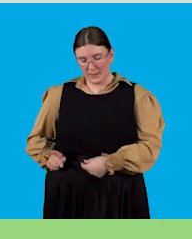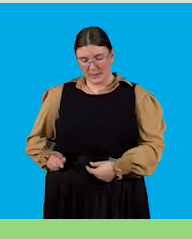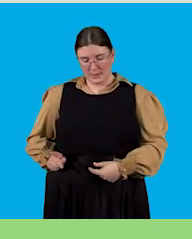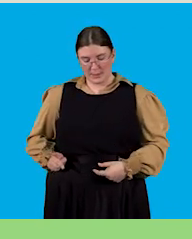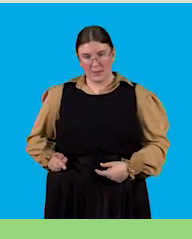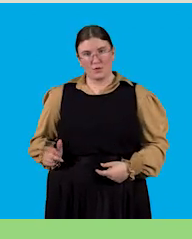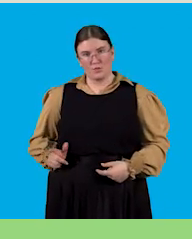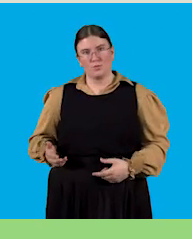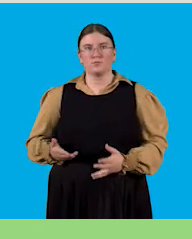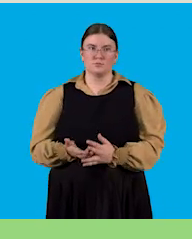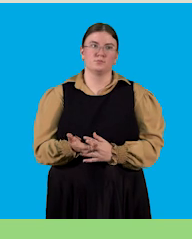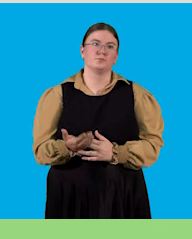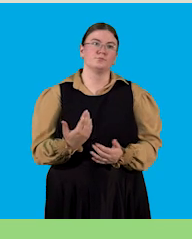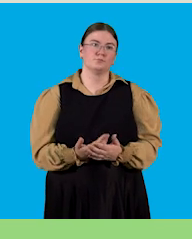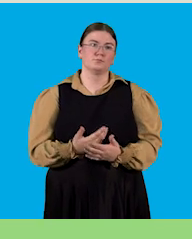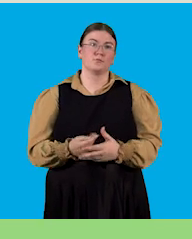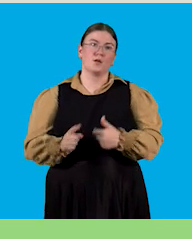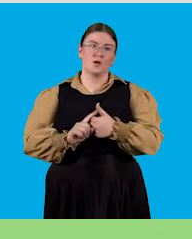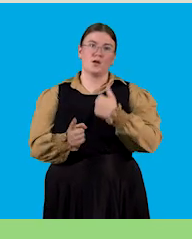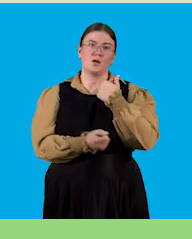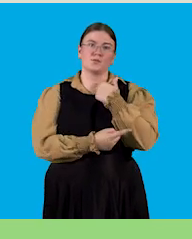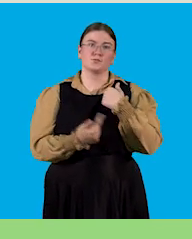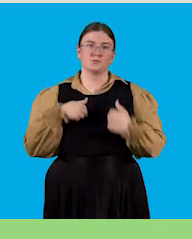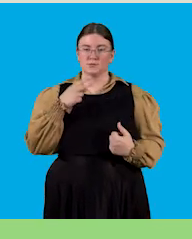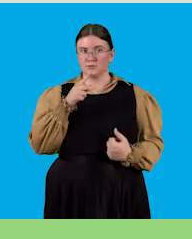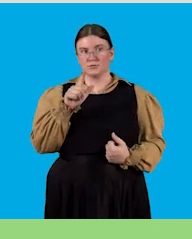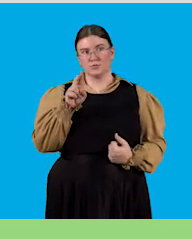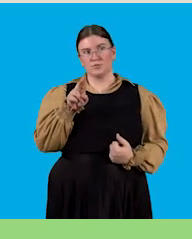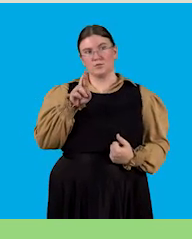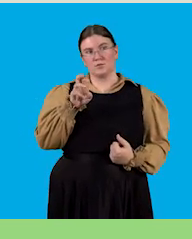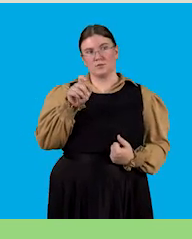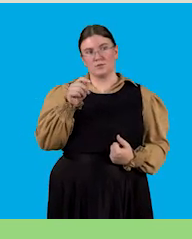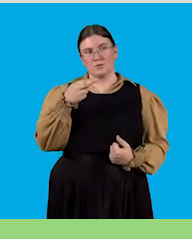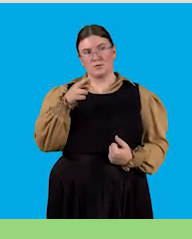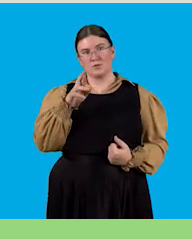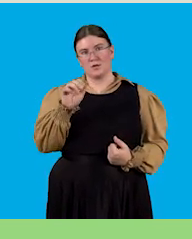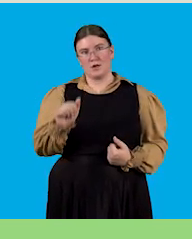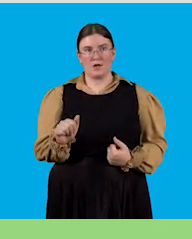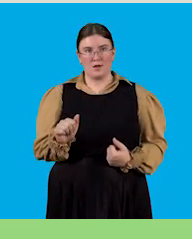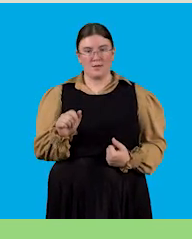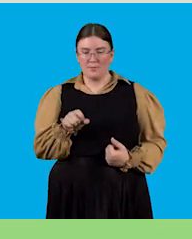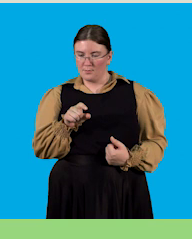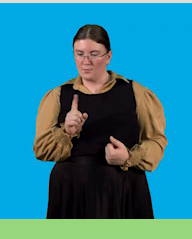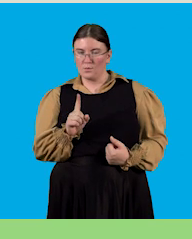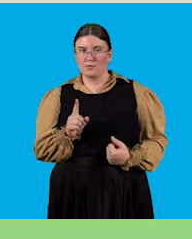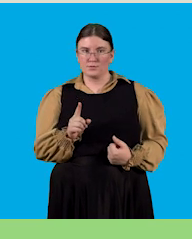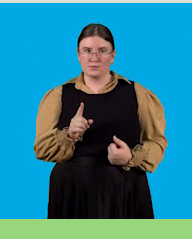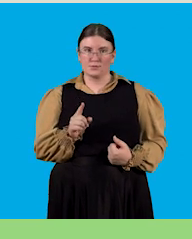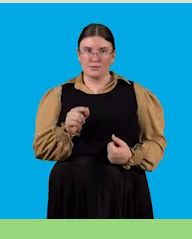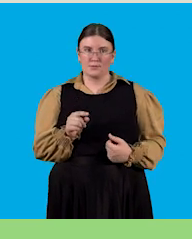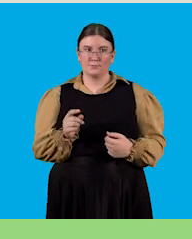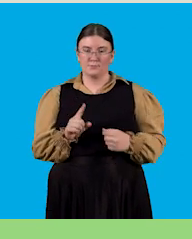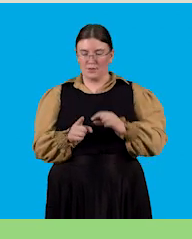bladder. And then lastly, we are going to look at what the urethra is, which is a thin tube-like structure that